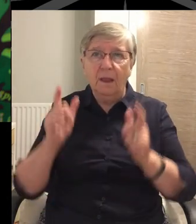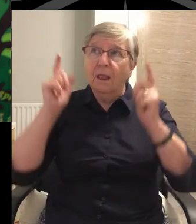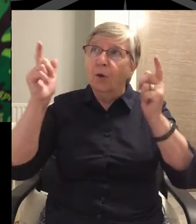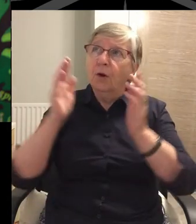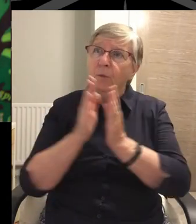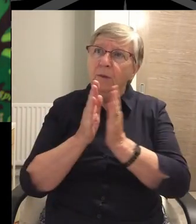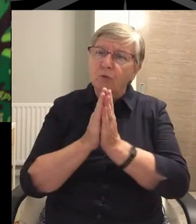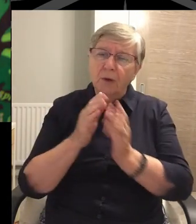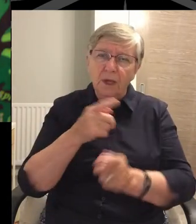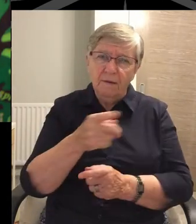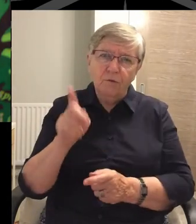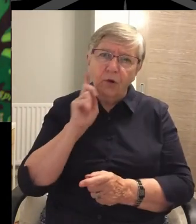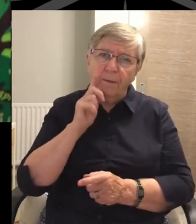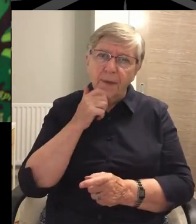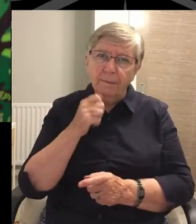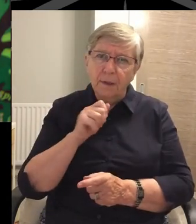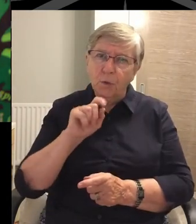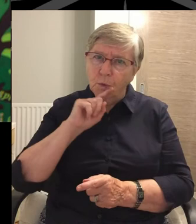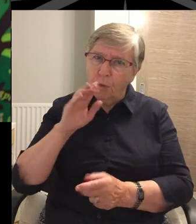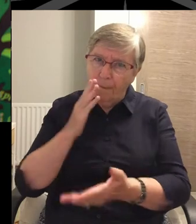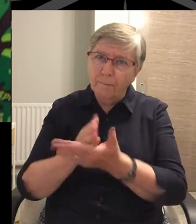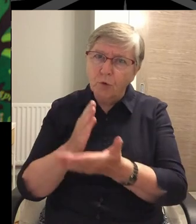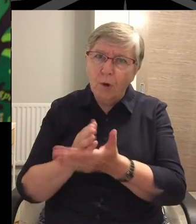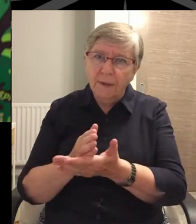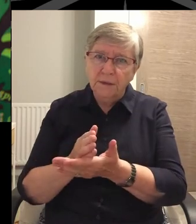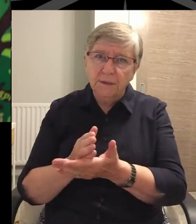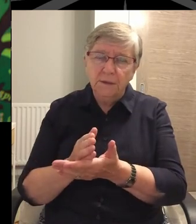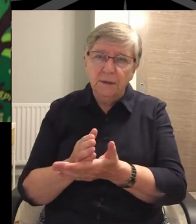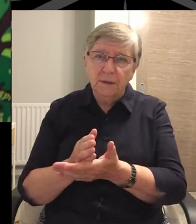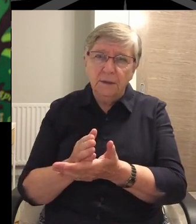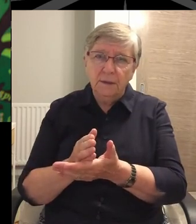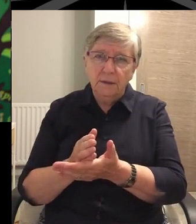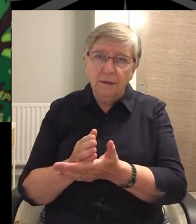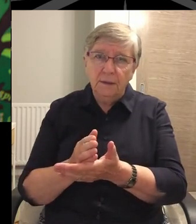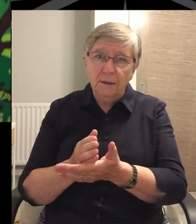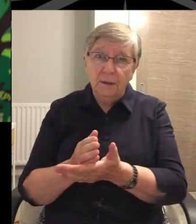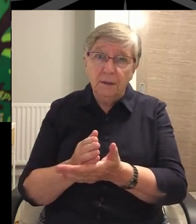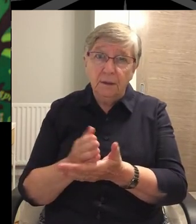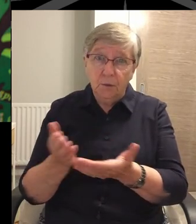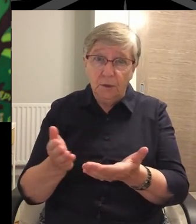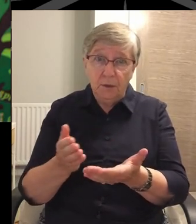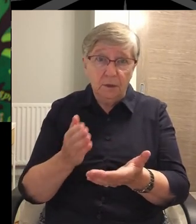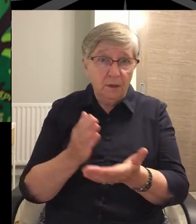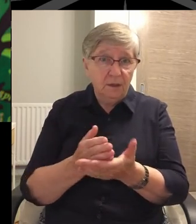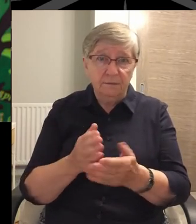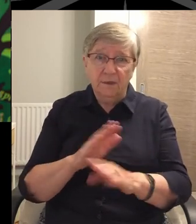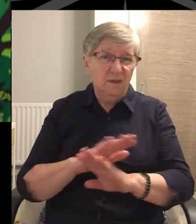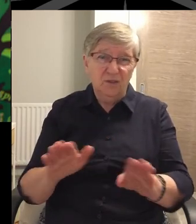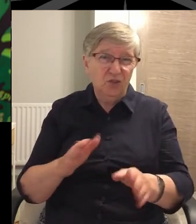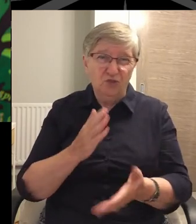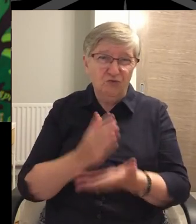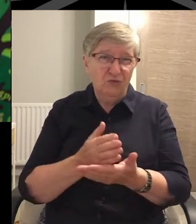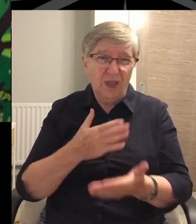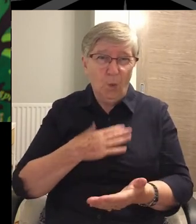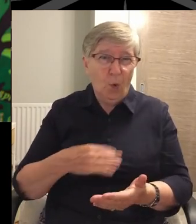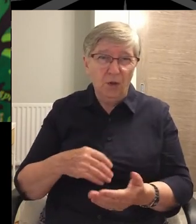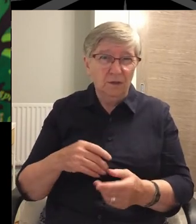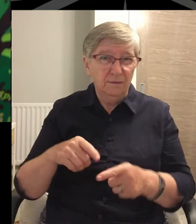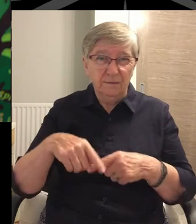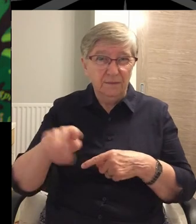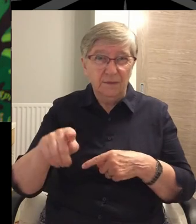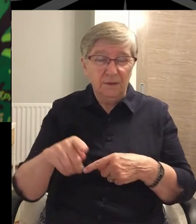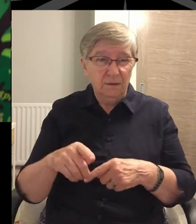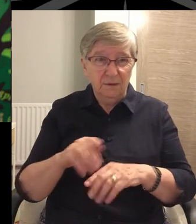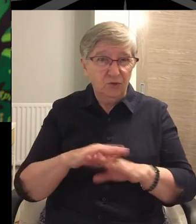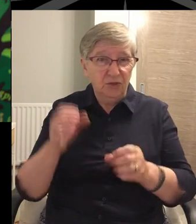Lord, we pray for those who made pledges, who made promises, and did so with absolutely no intention of keeping them.